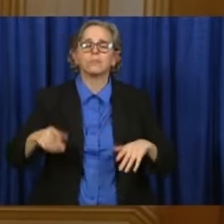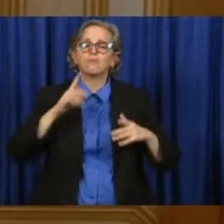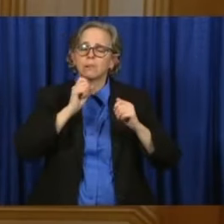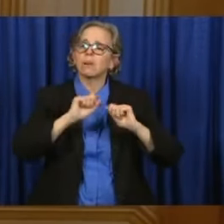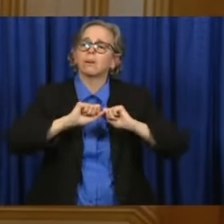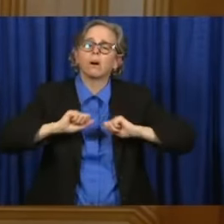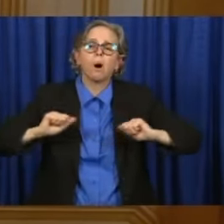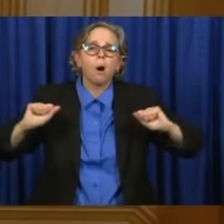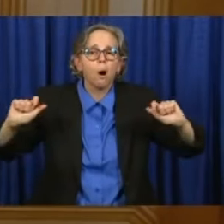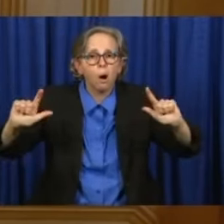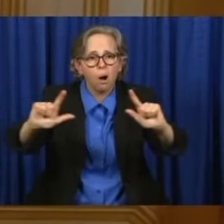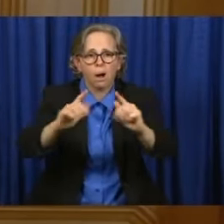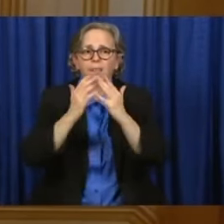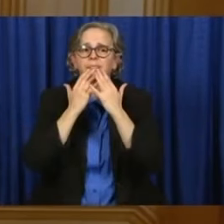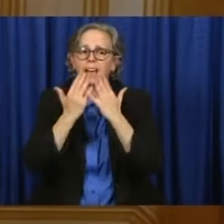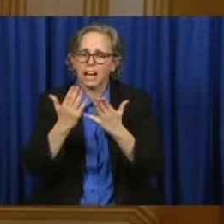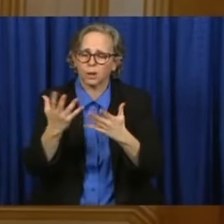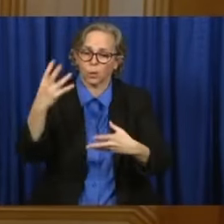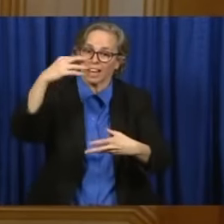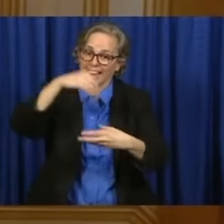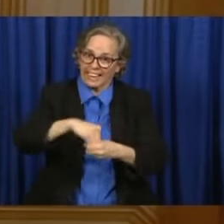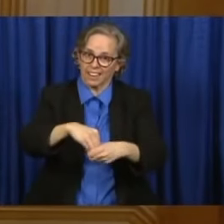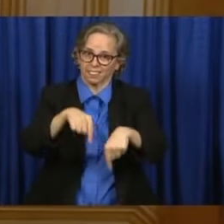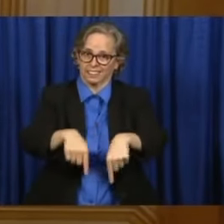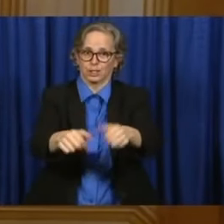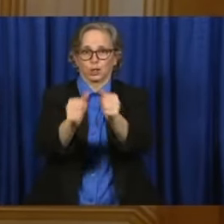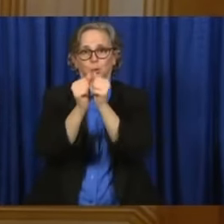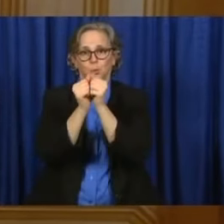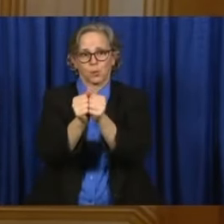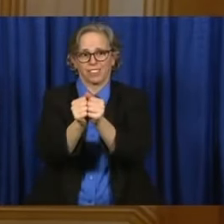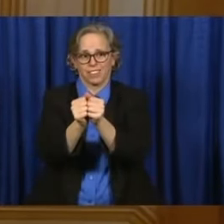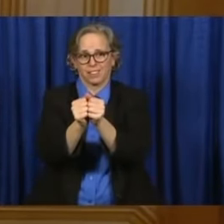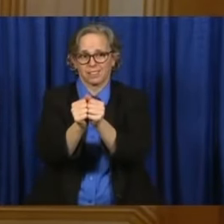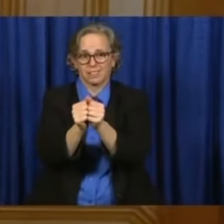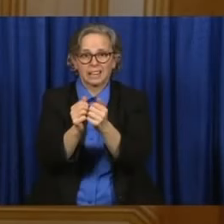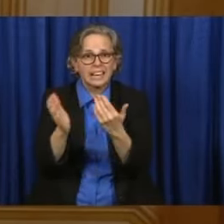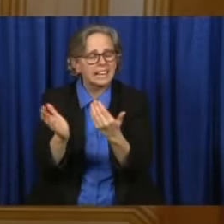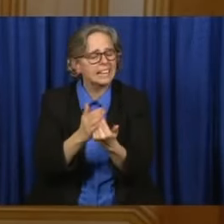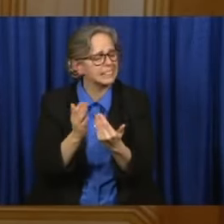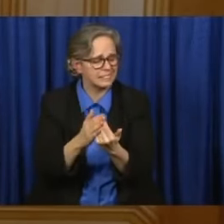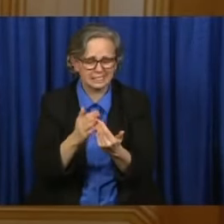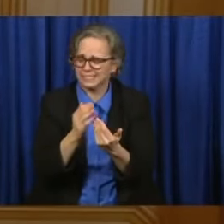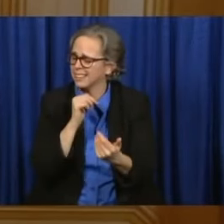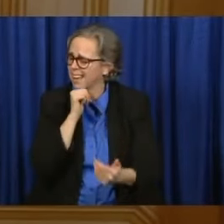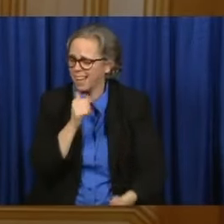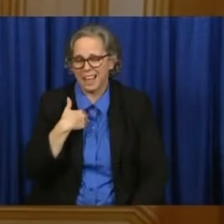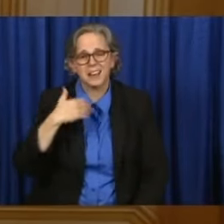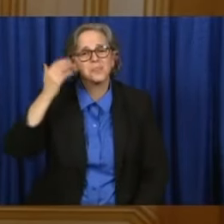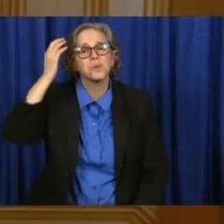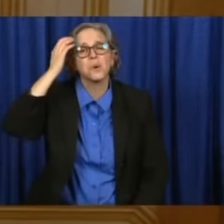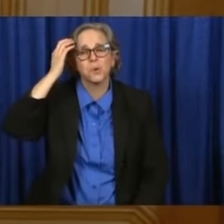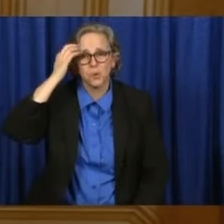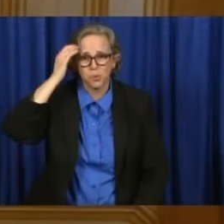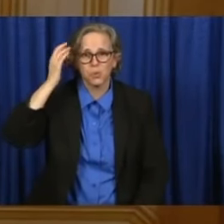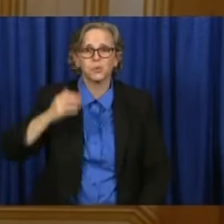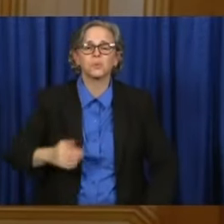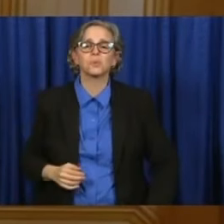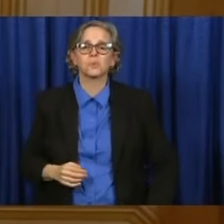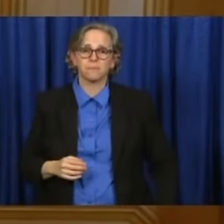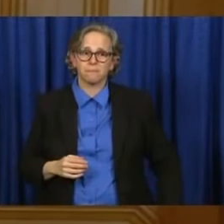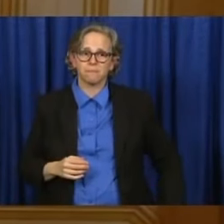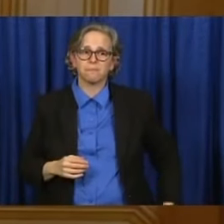in this together. This is not easy for any of us. Certainly not easy